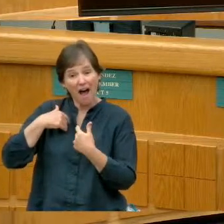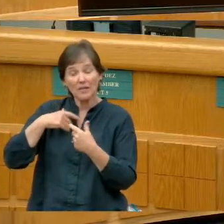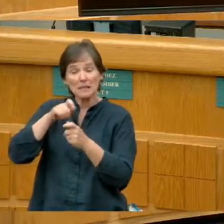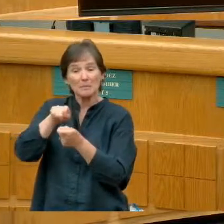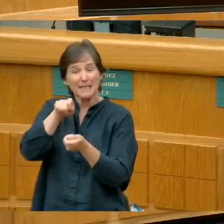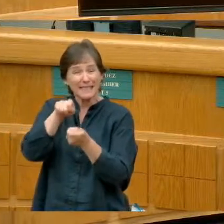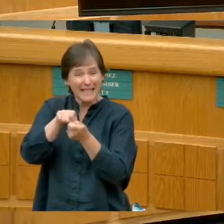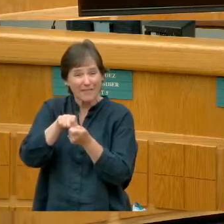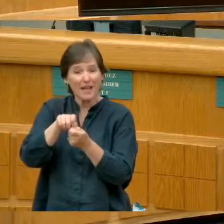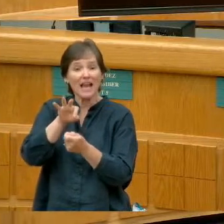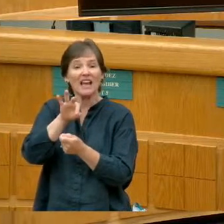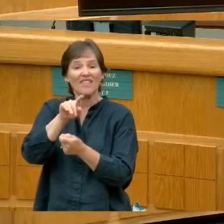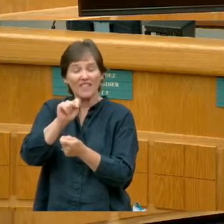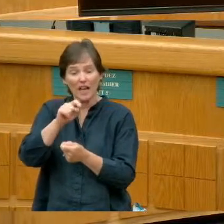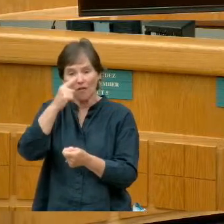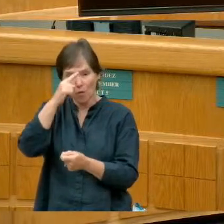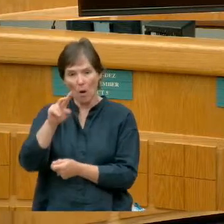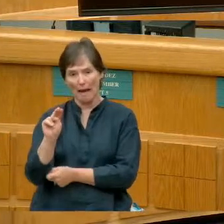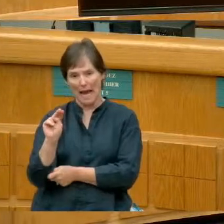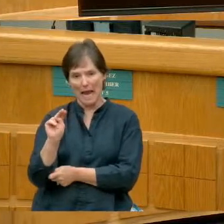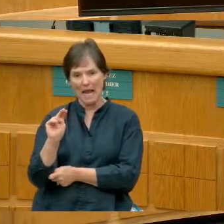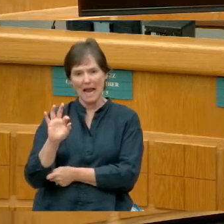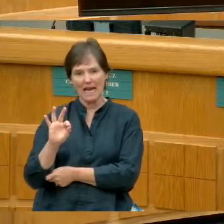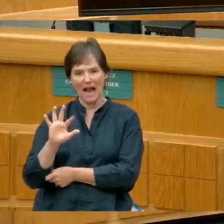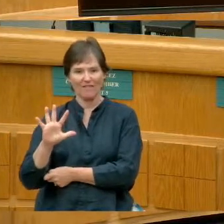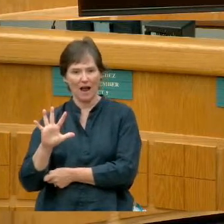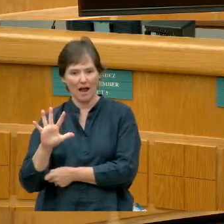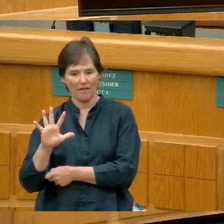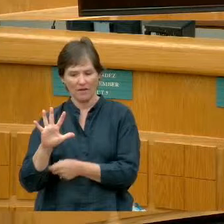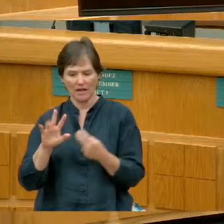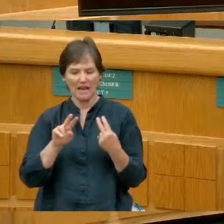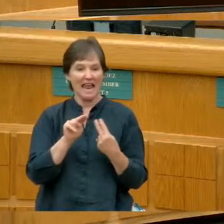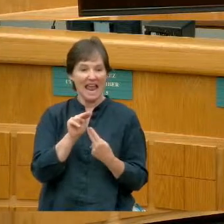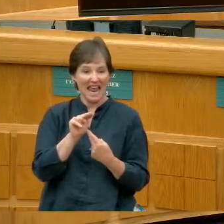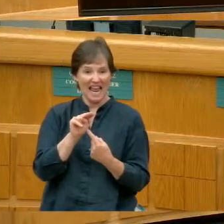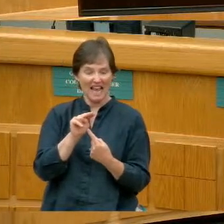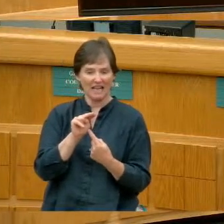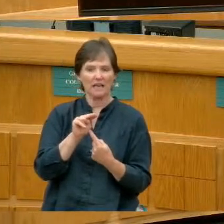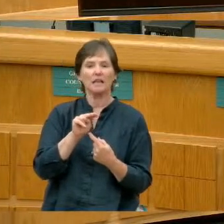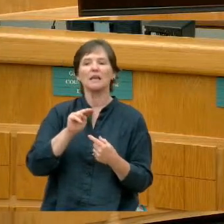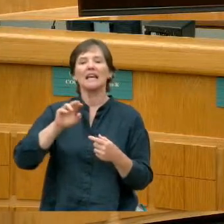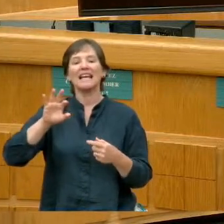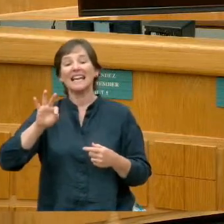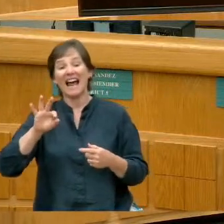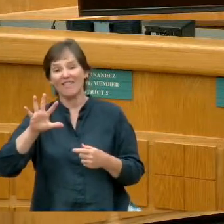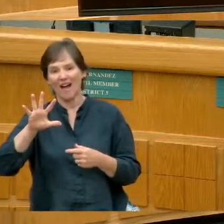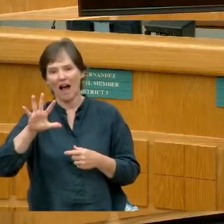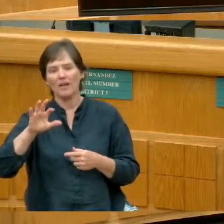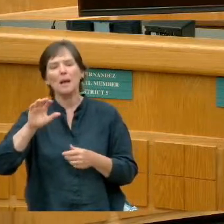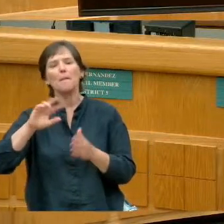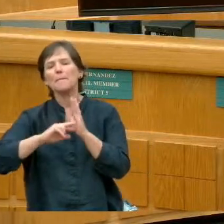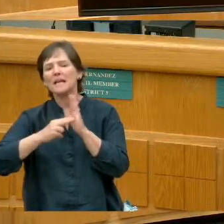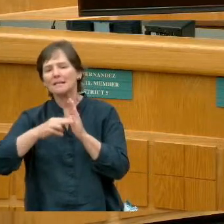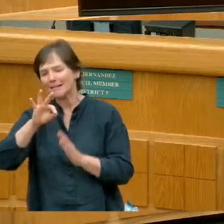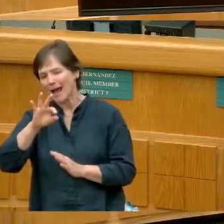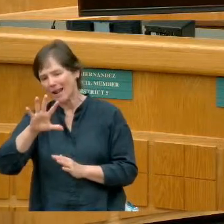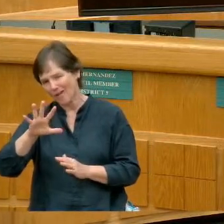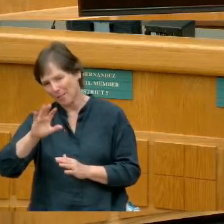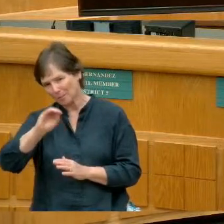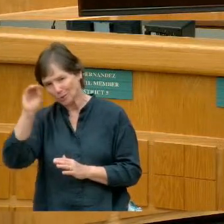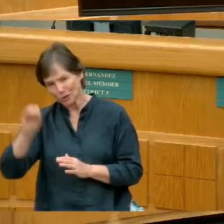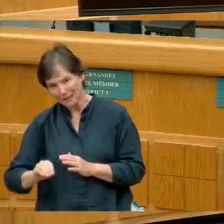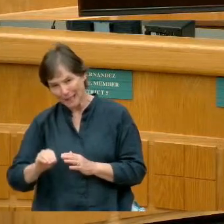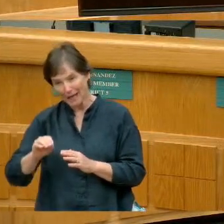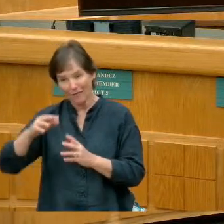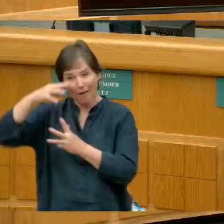The N stands for NIOSH, the 95 is 95%. It protects you from those airborne particles.